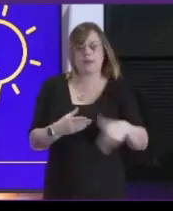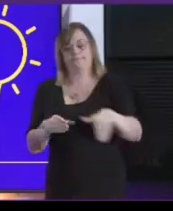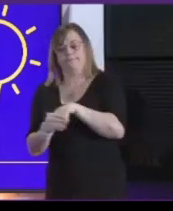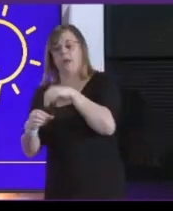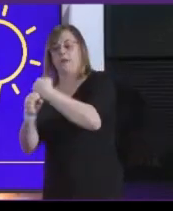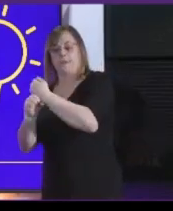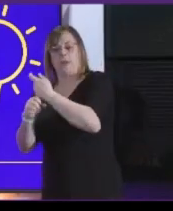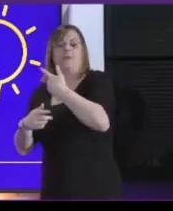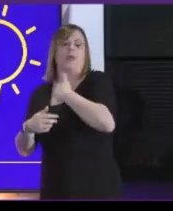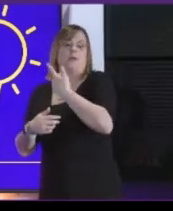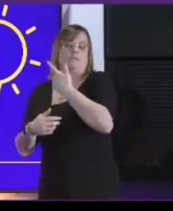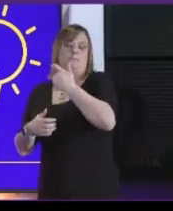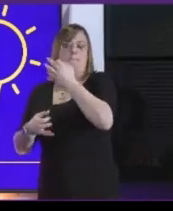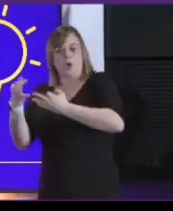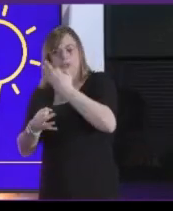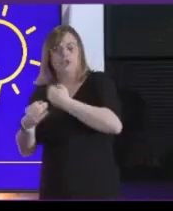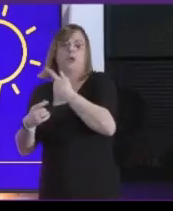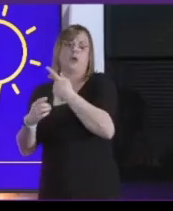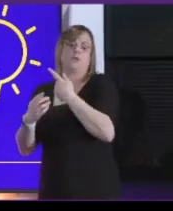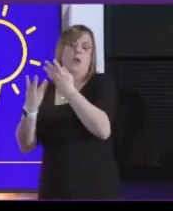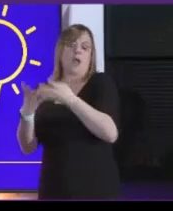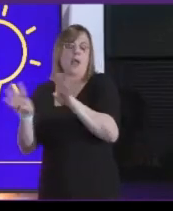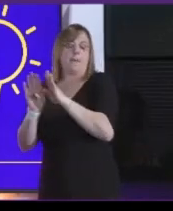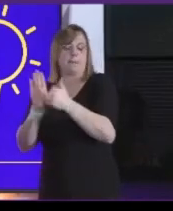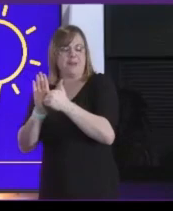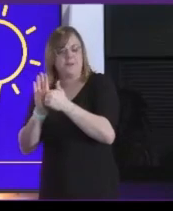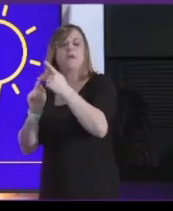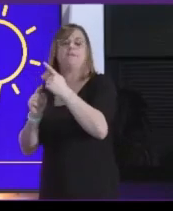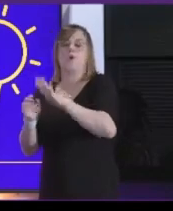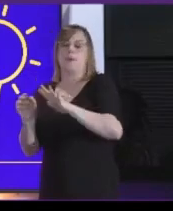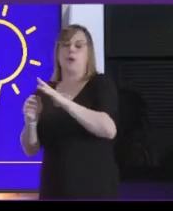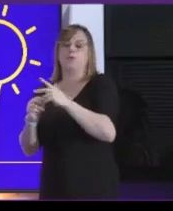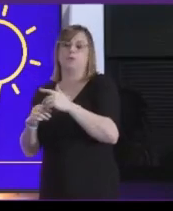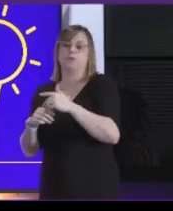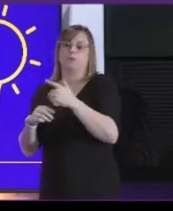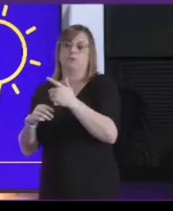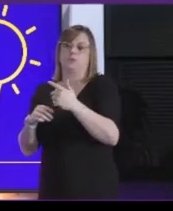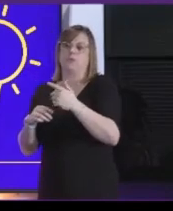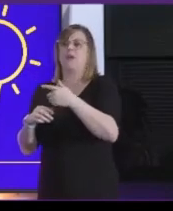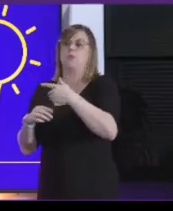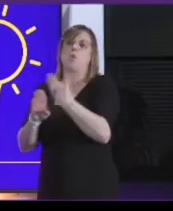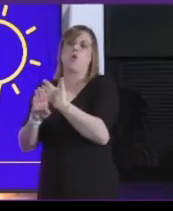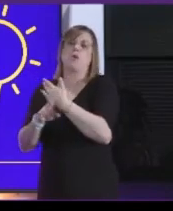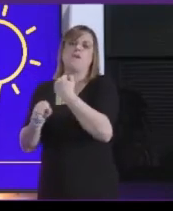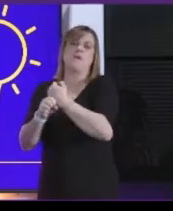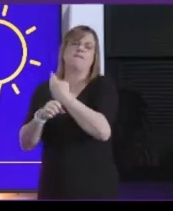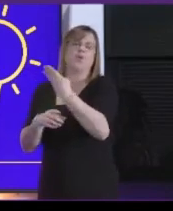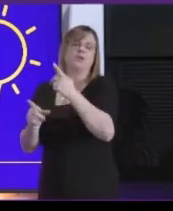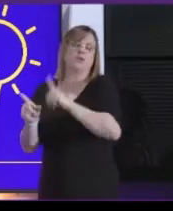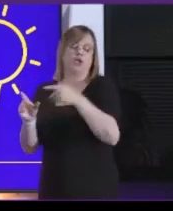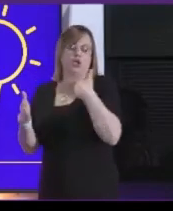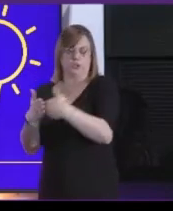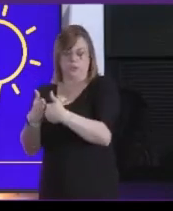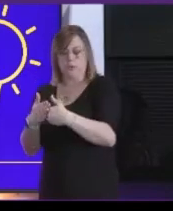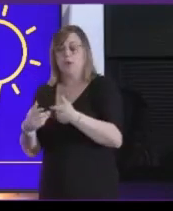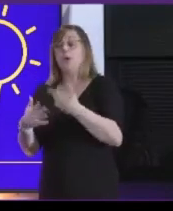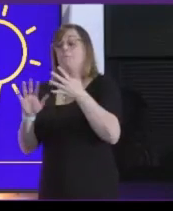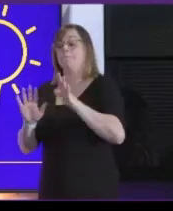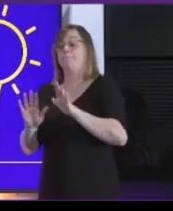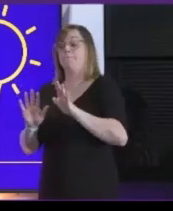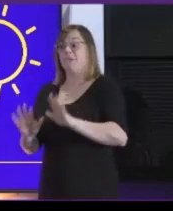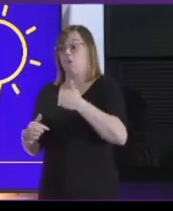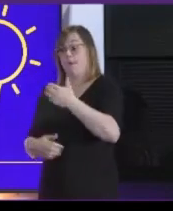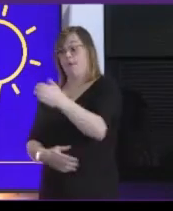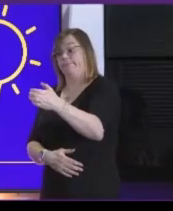was a politician and a cabinet minister for 7 of 14 years in government before I was appointed to this role in